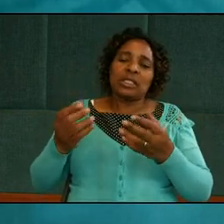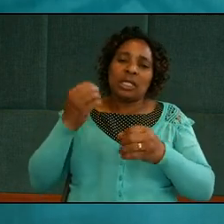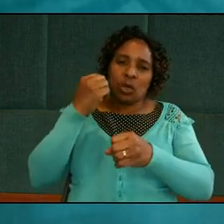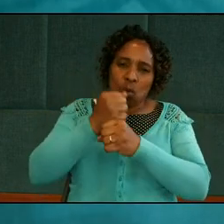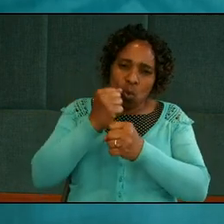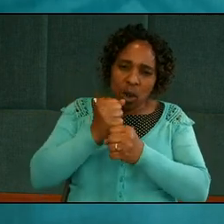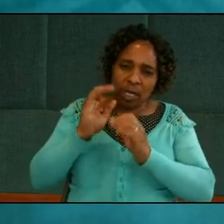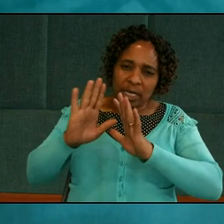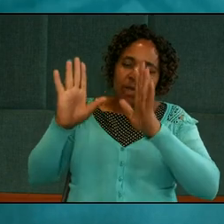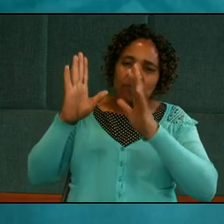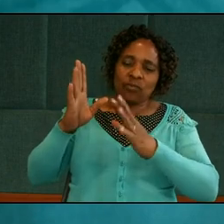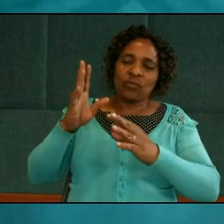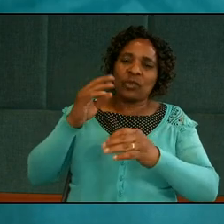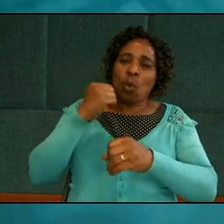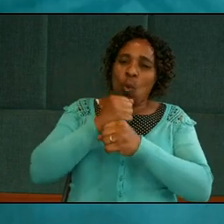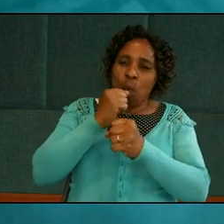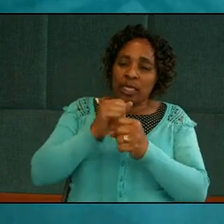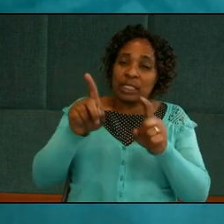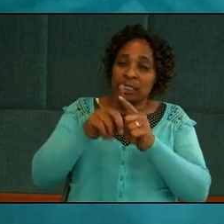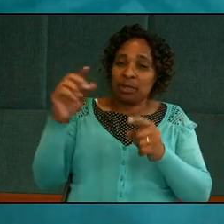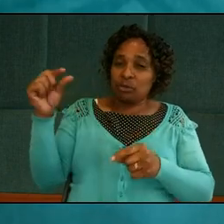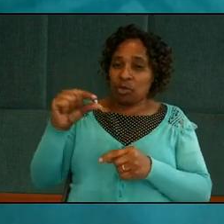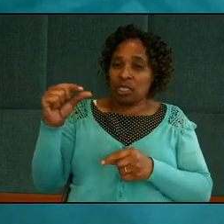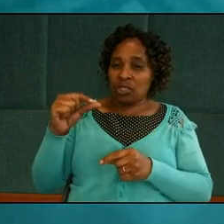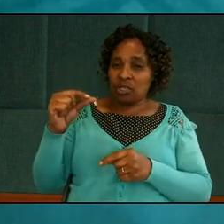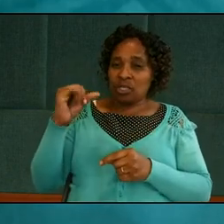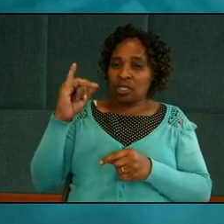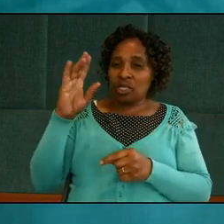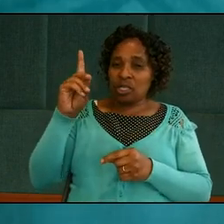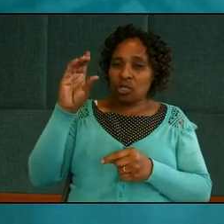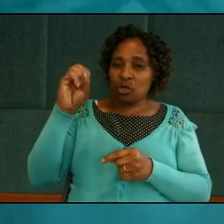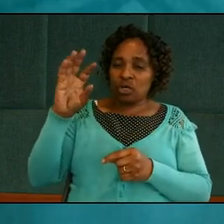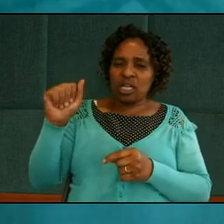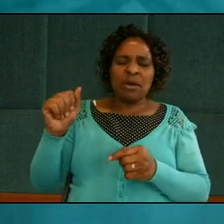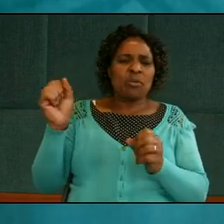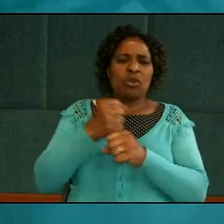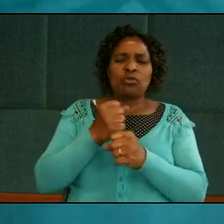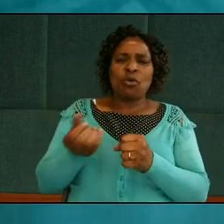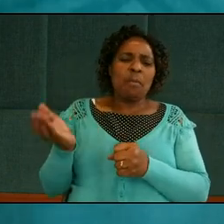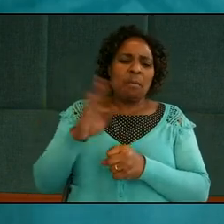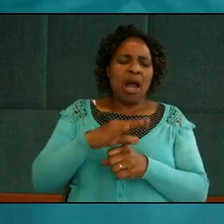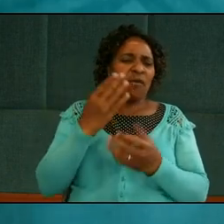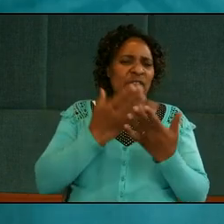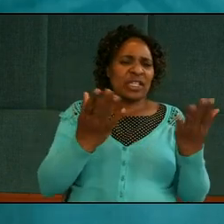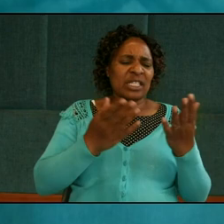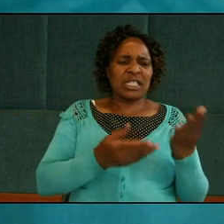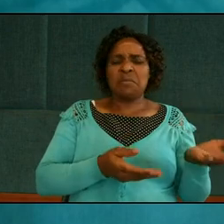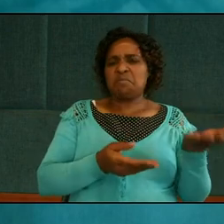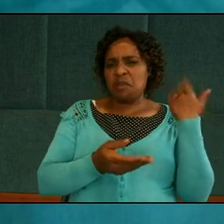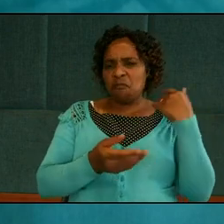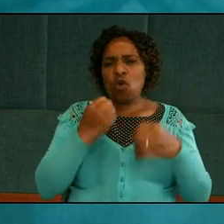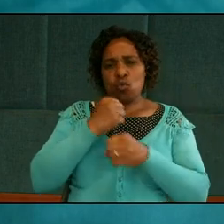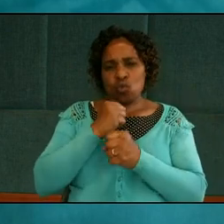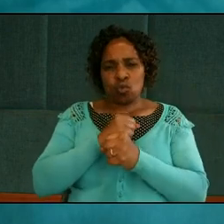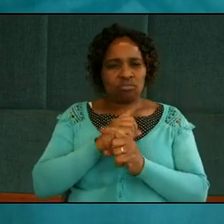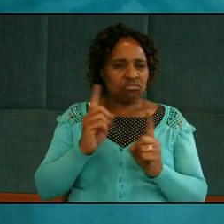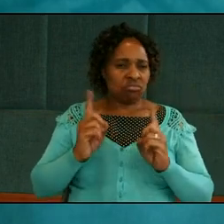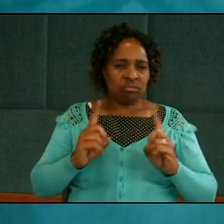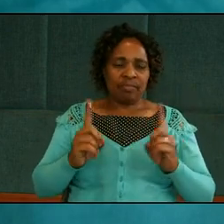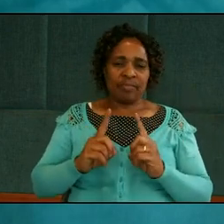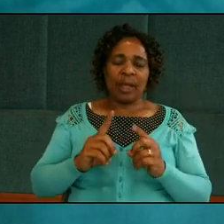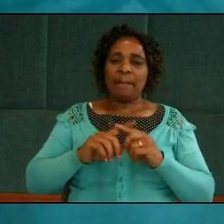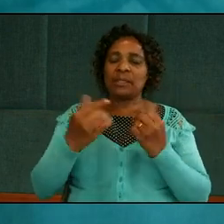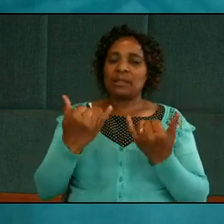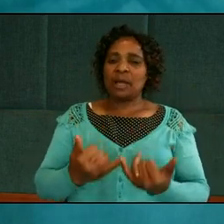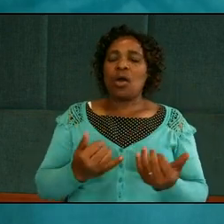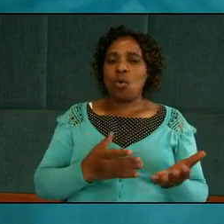roles like Gideon, then you shouldn't go back to the things that you were doing before. I'd like us to